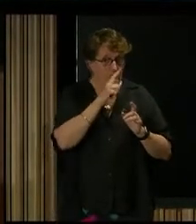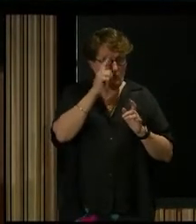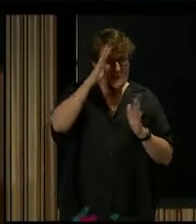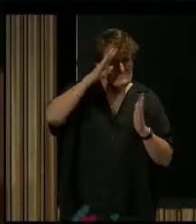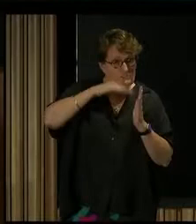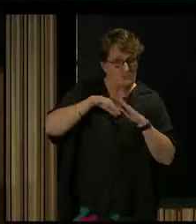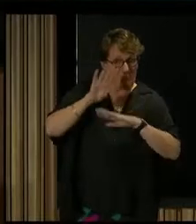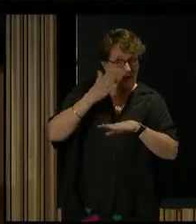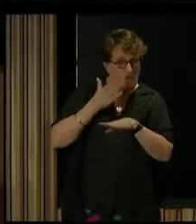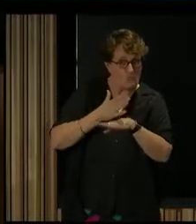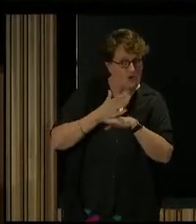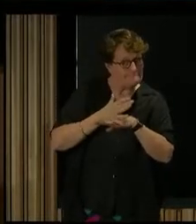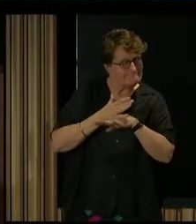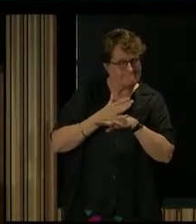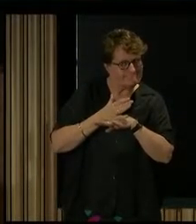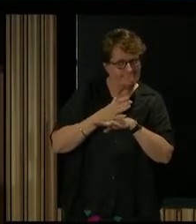experience.